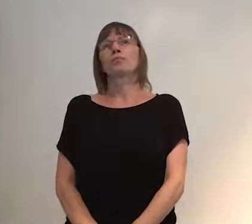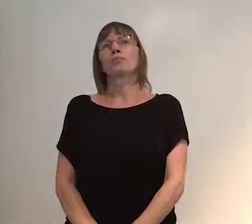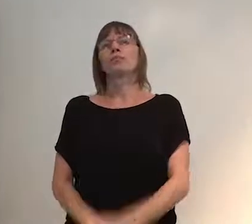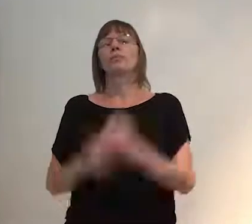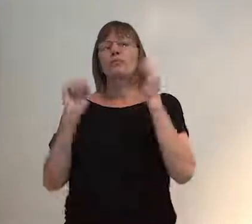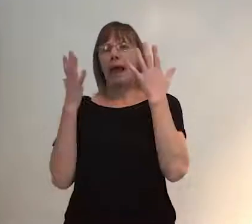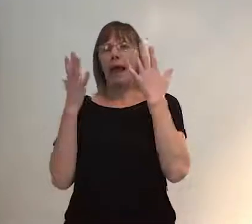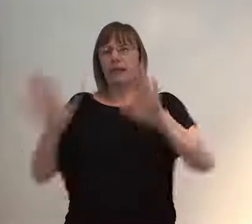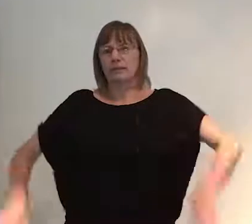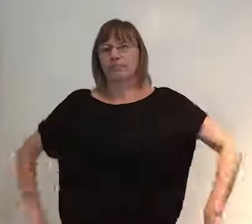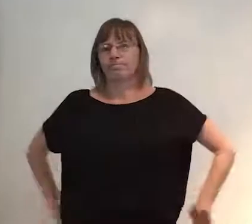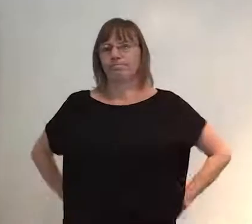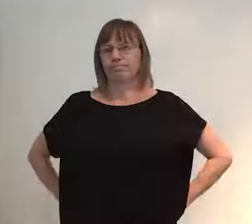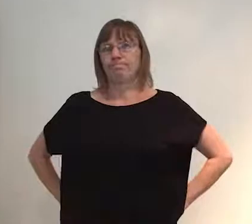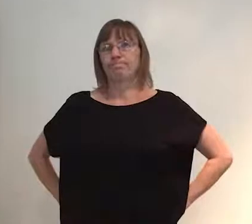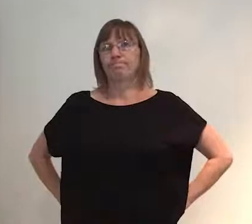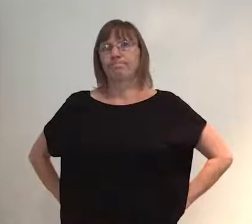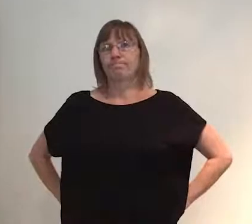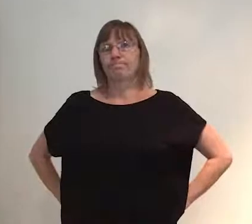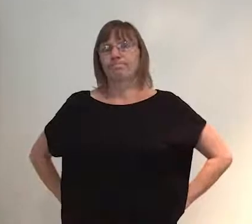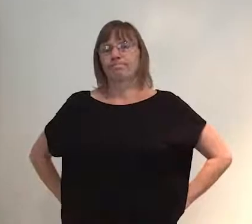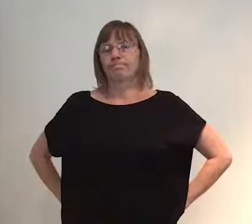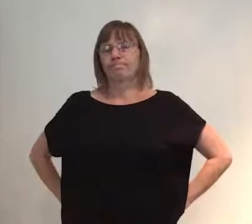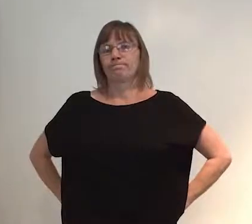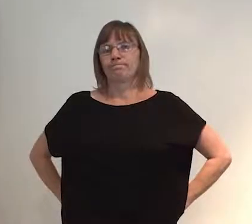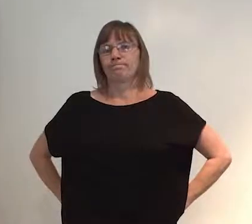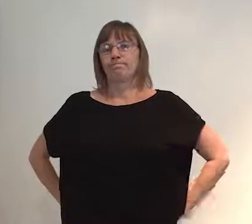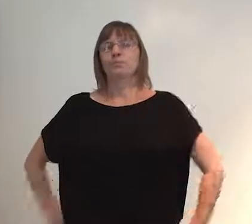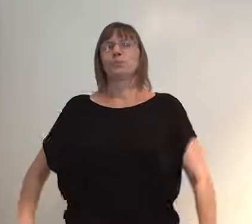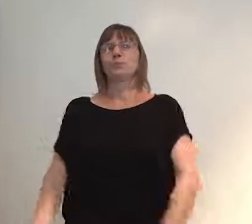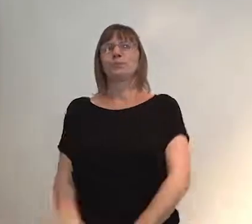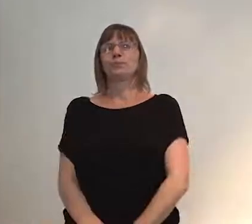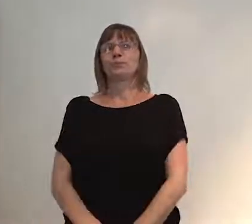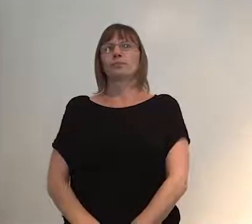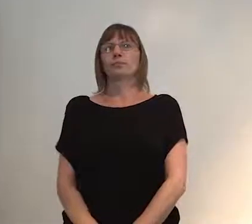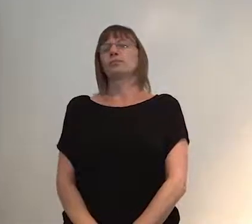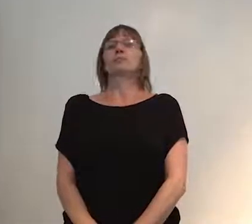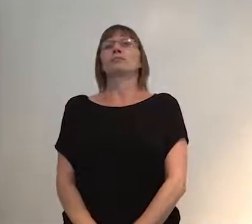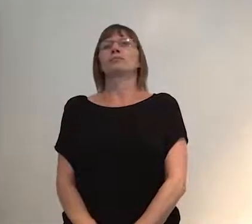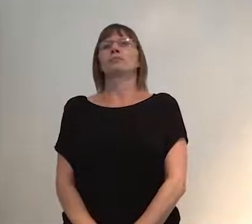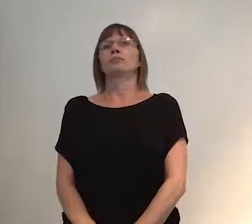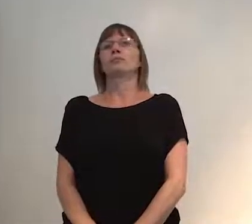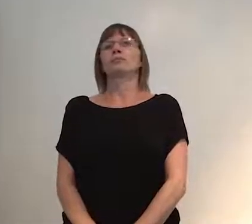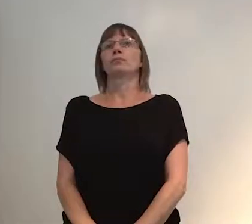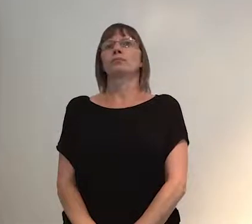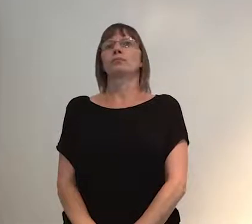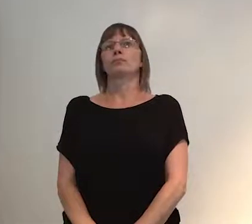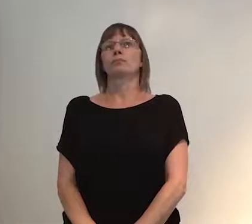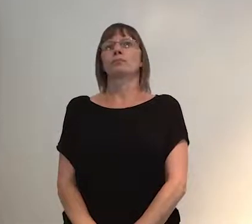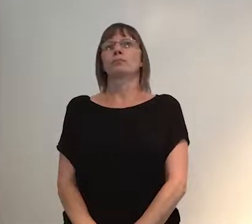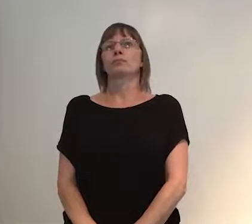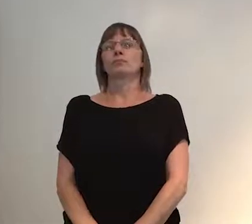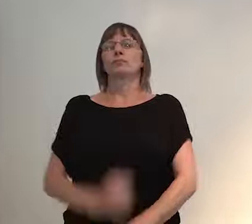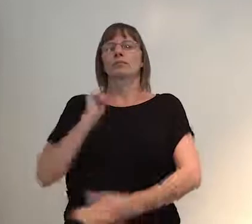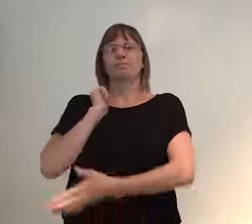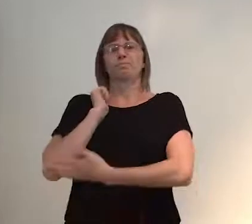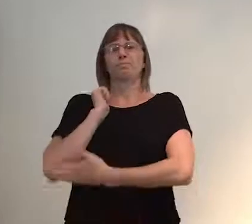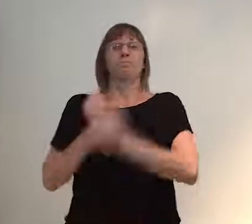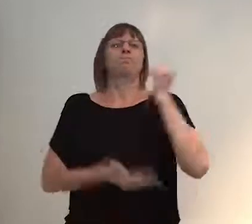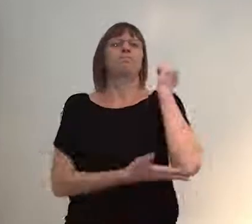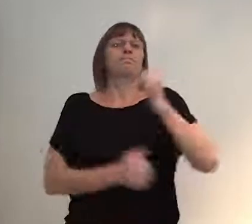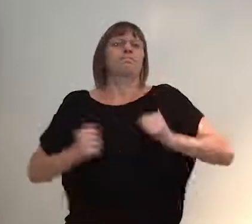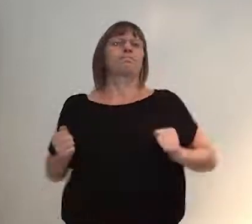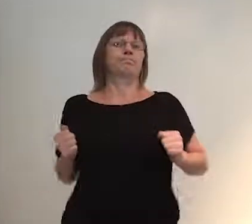we place our hands just underneath our sit bones, and we come down onto our